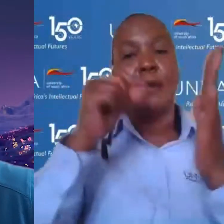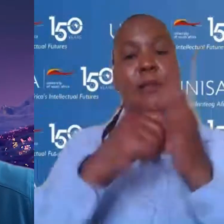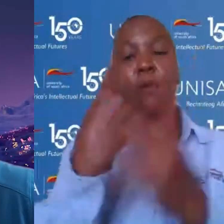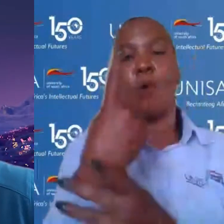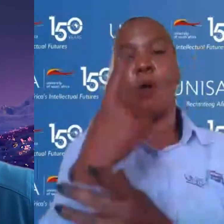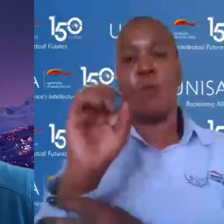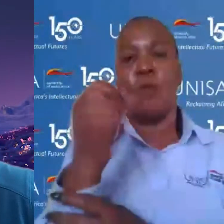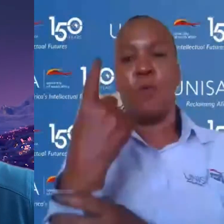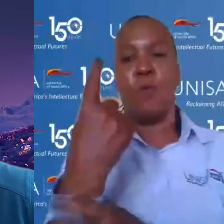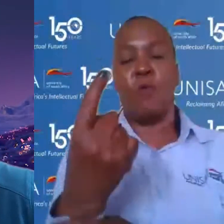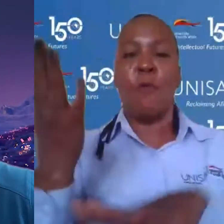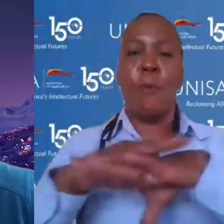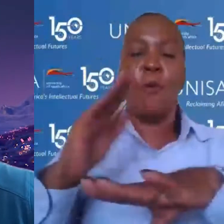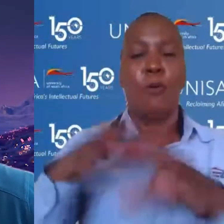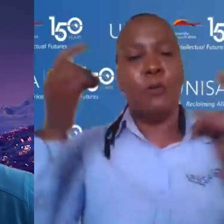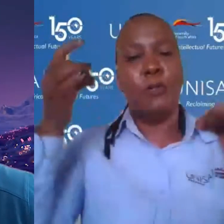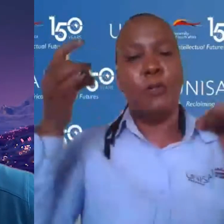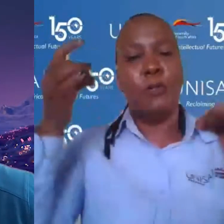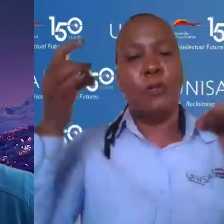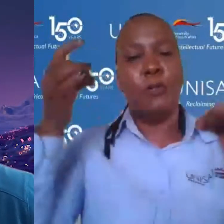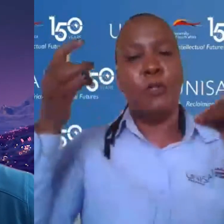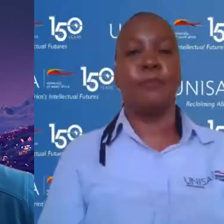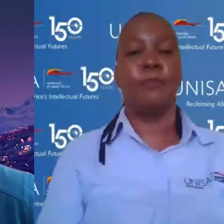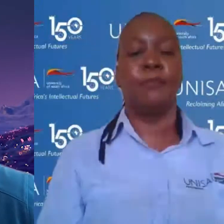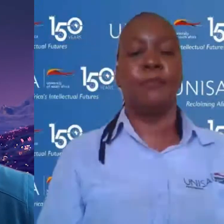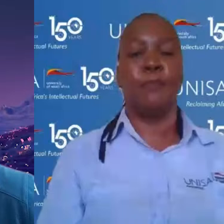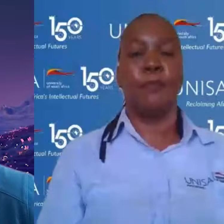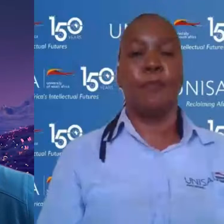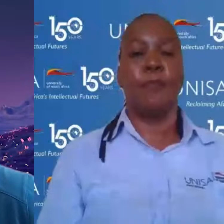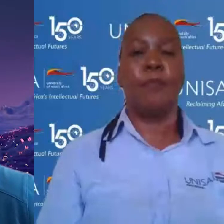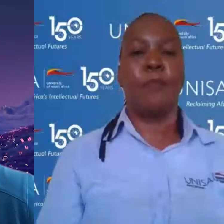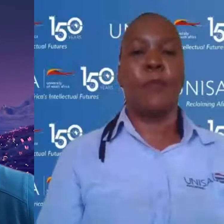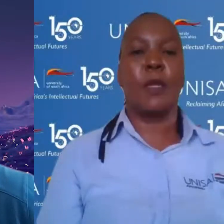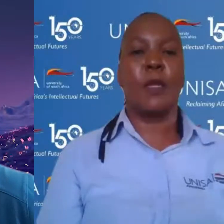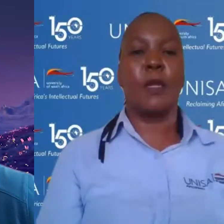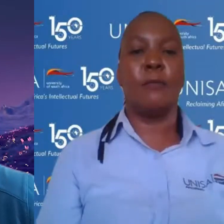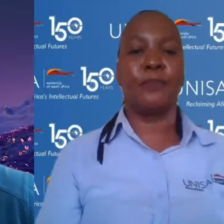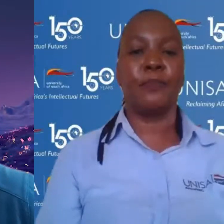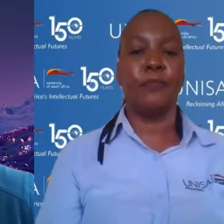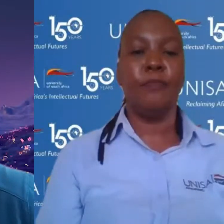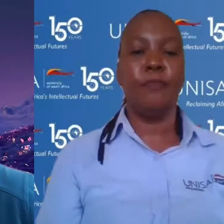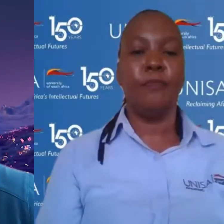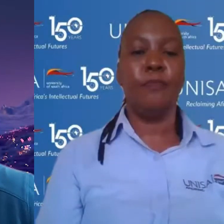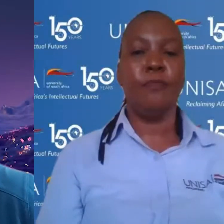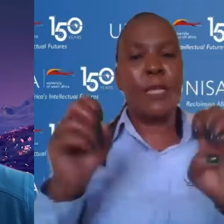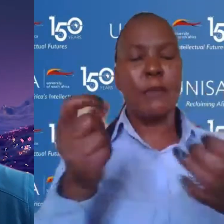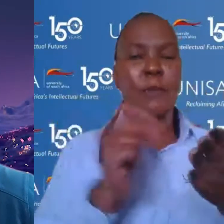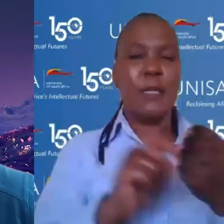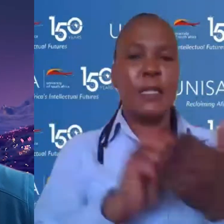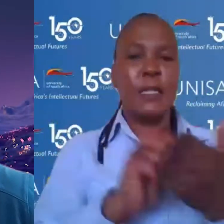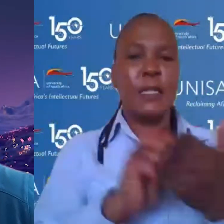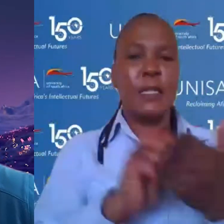more information there. A test only written online at UNISA. You bet,